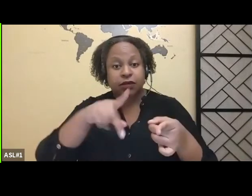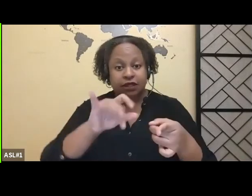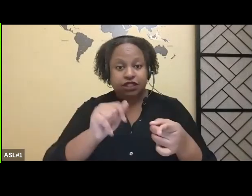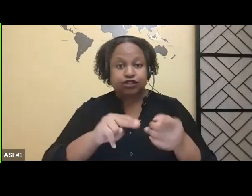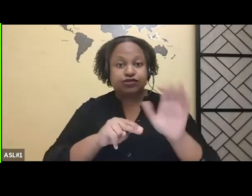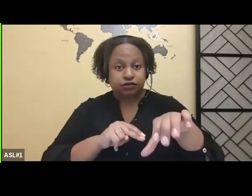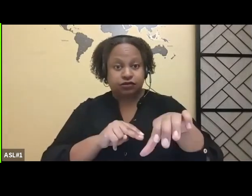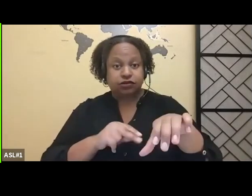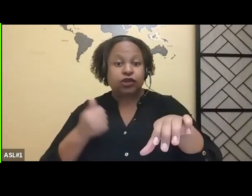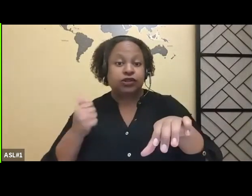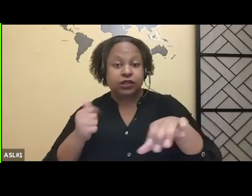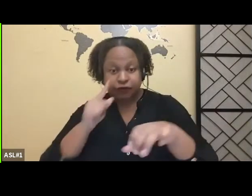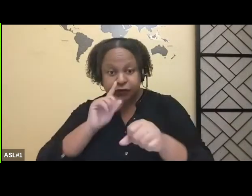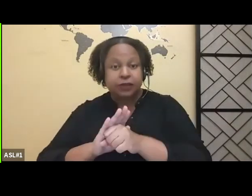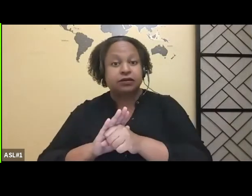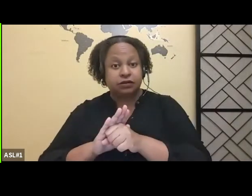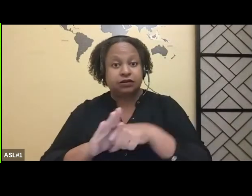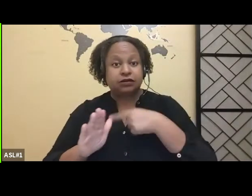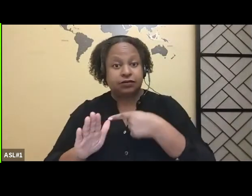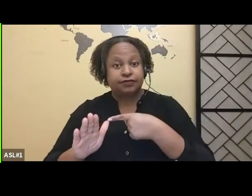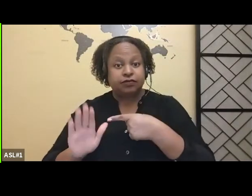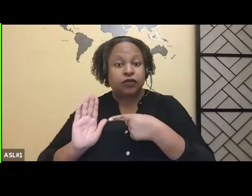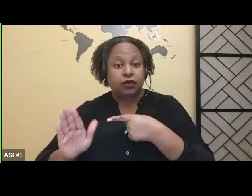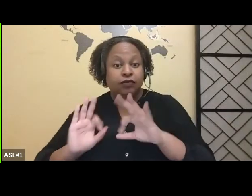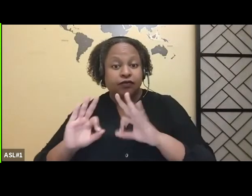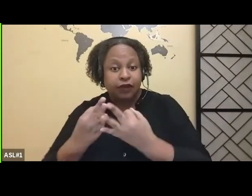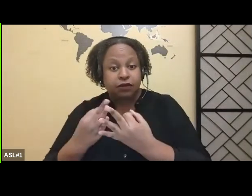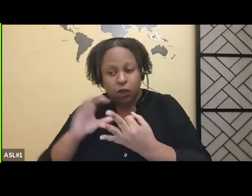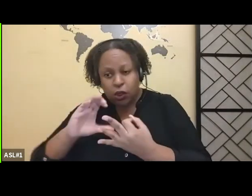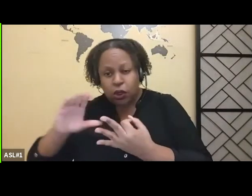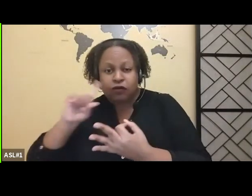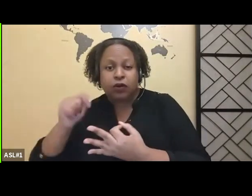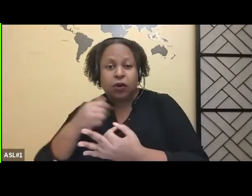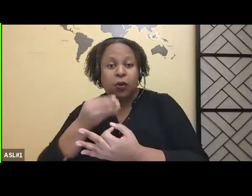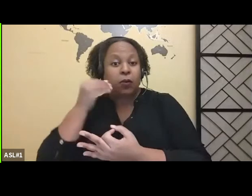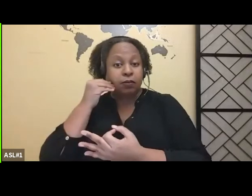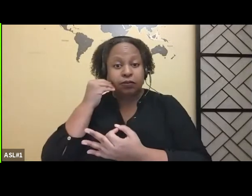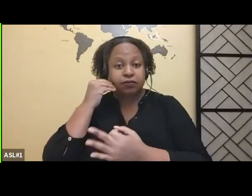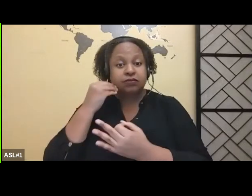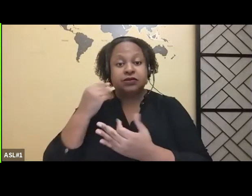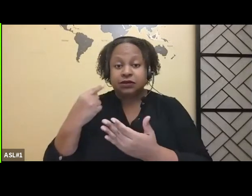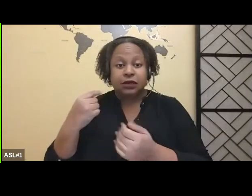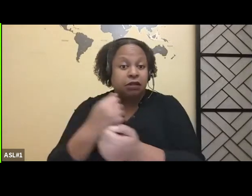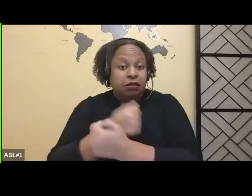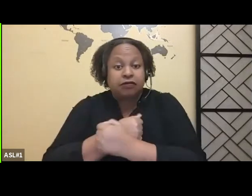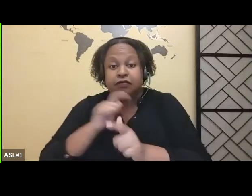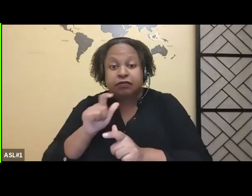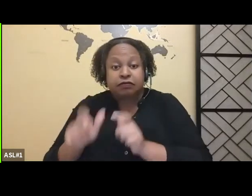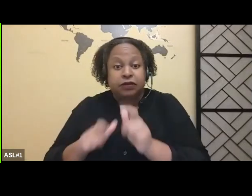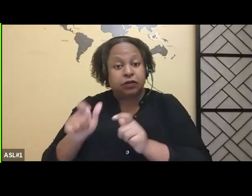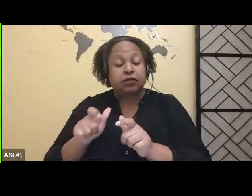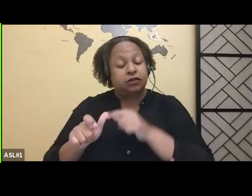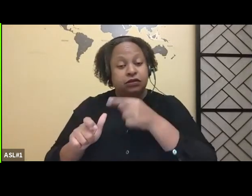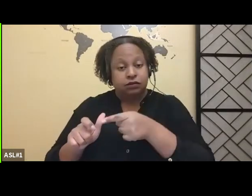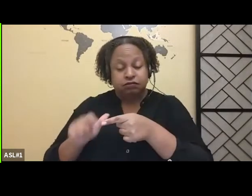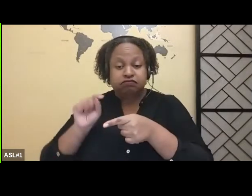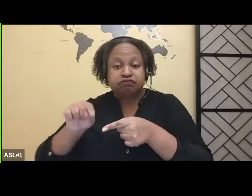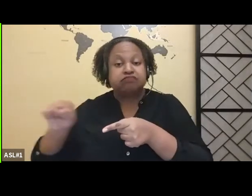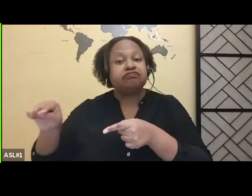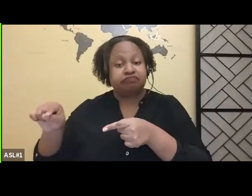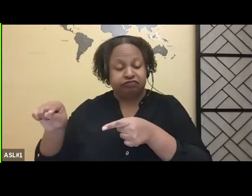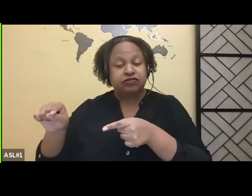to making a home for her loved ones, including those she did not know yet. Freedom is a